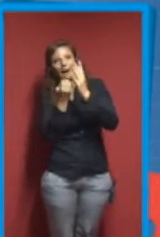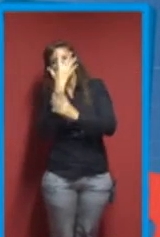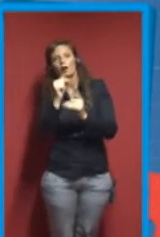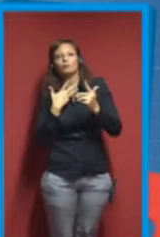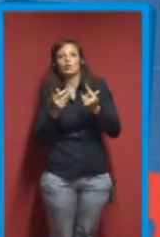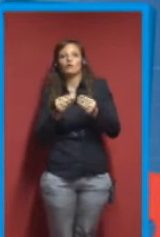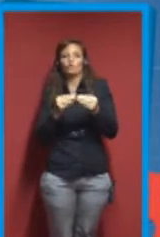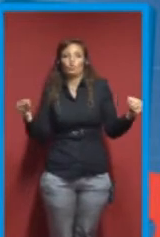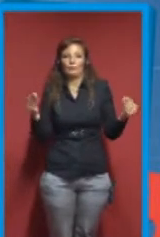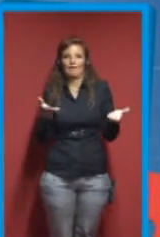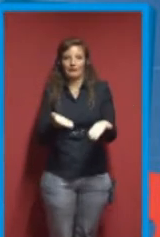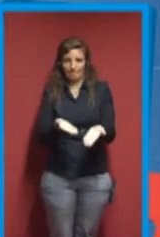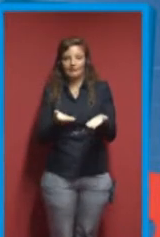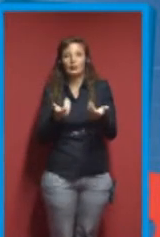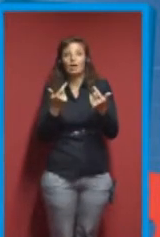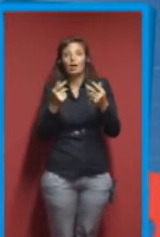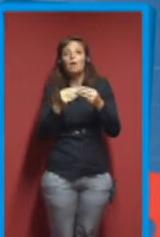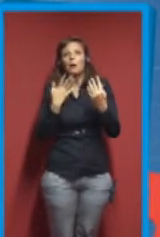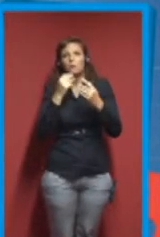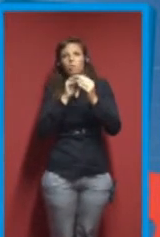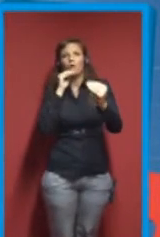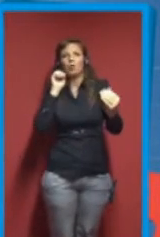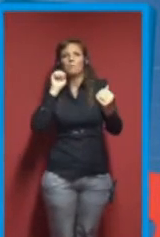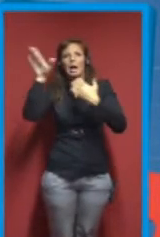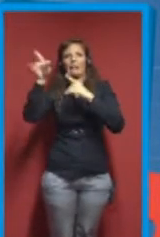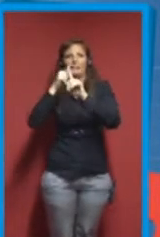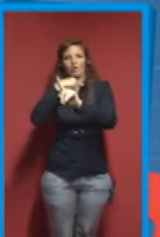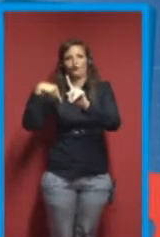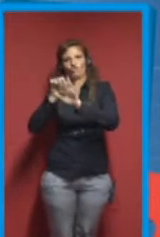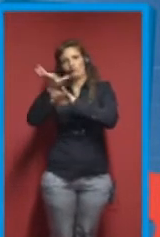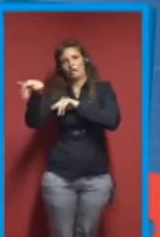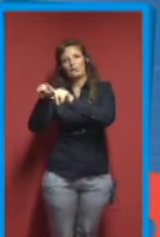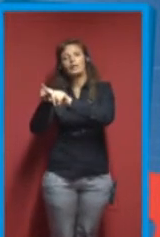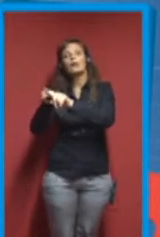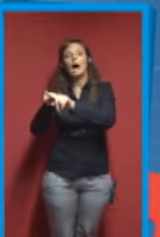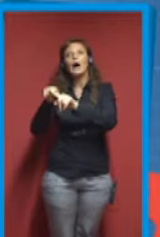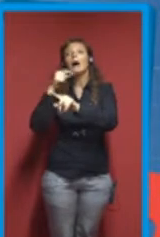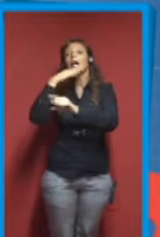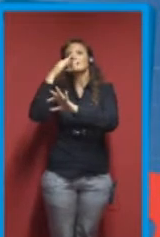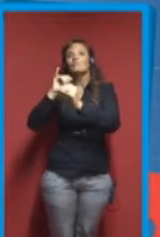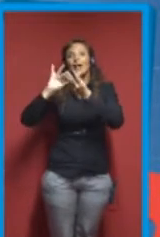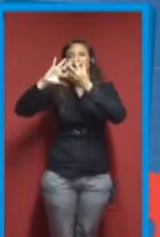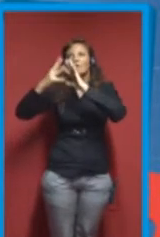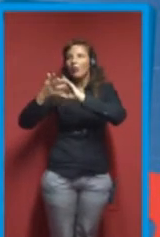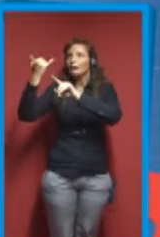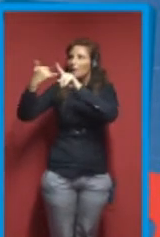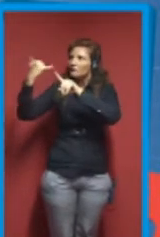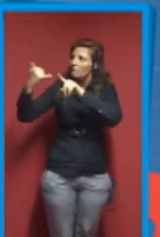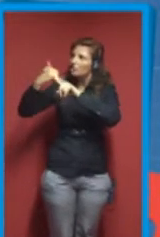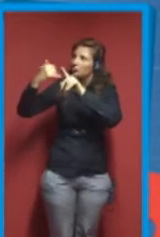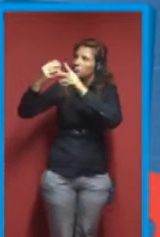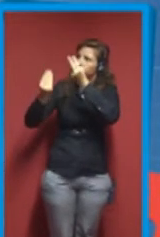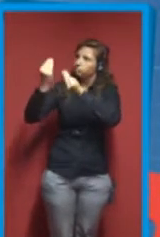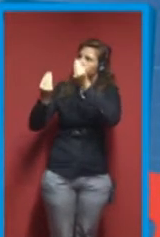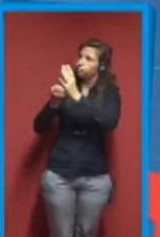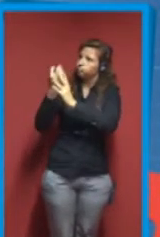molds, you send it off to China, and it comes back with hundreds of thousands of pieces that go in a warehouse, and then they go to the store, and you spend a lot of